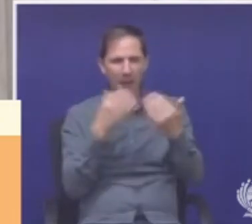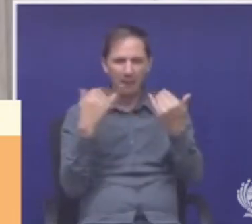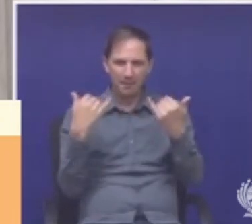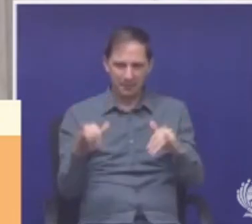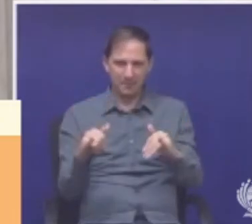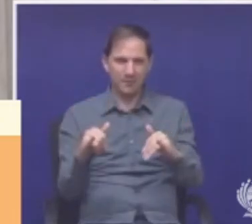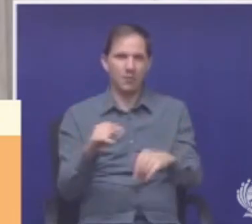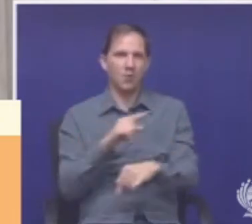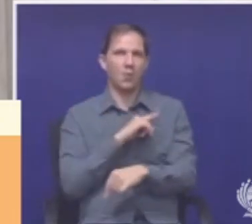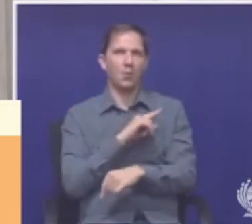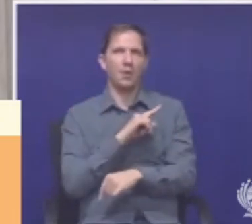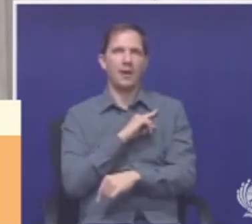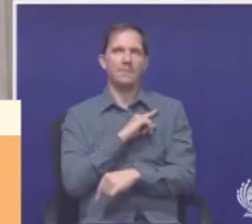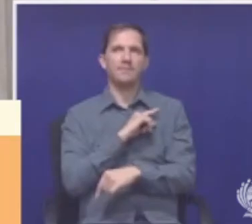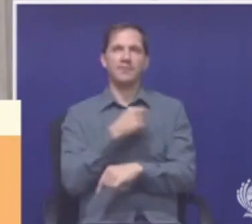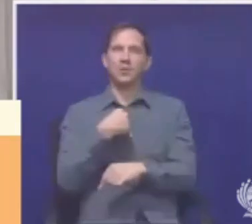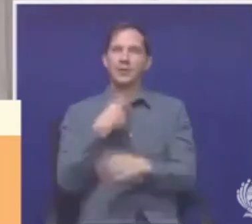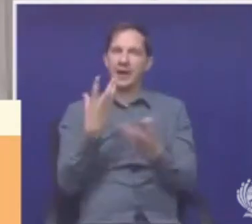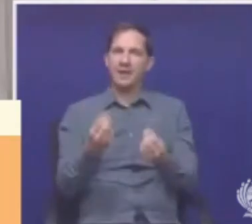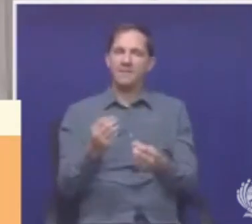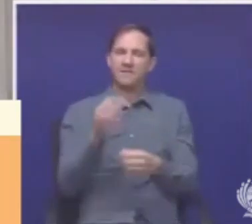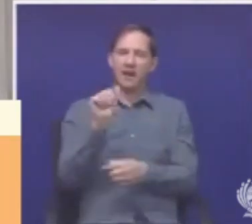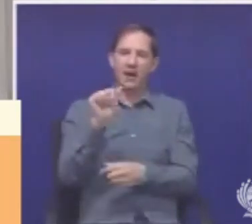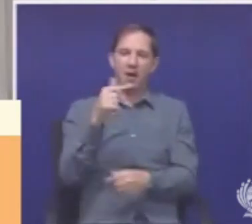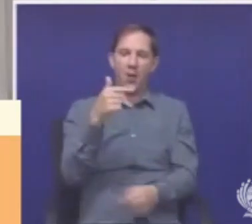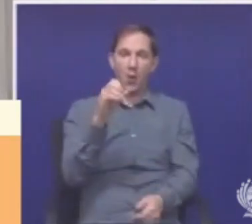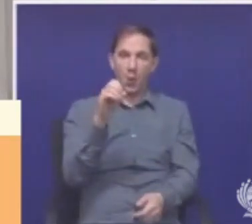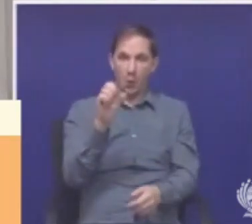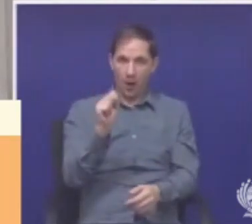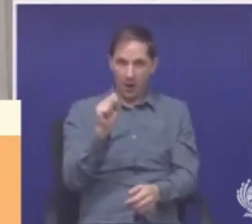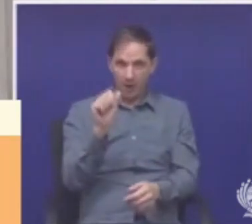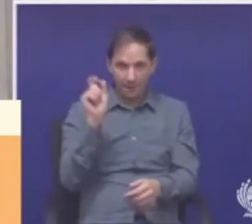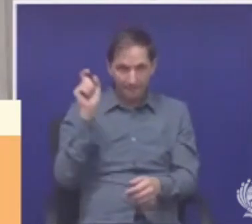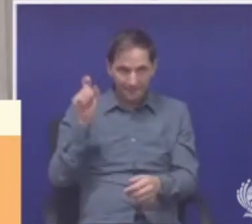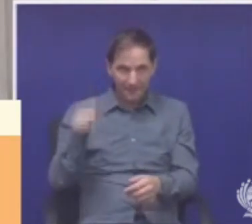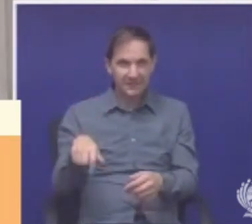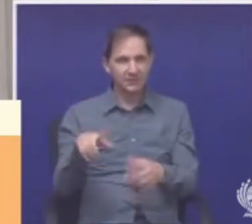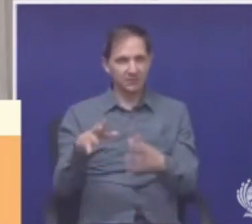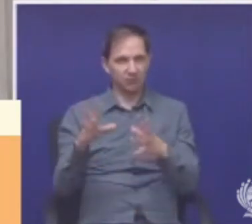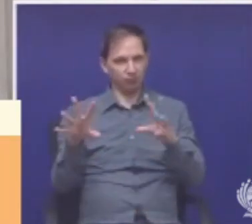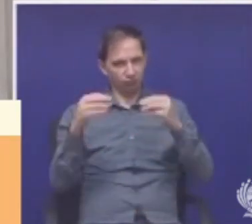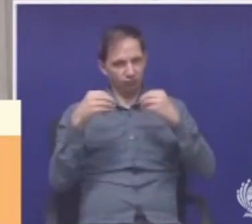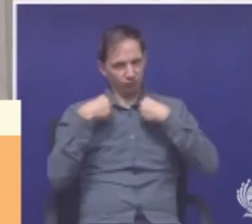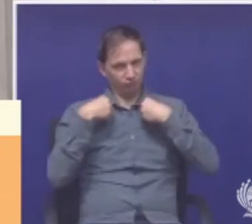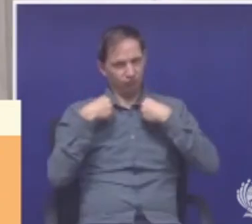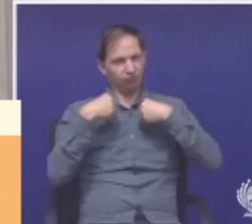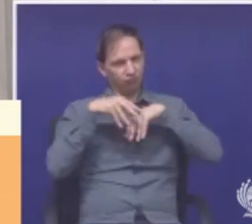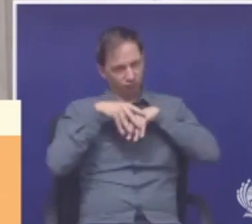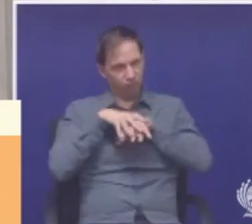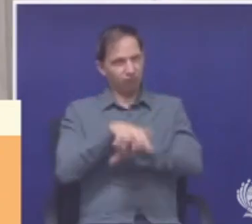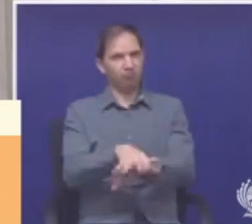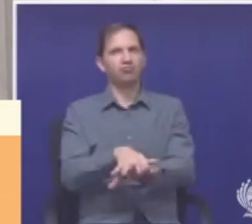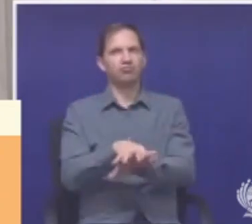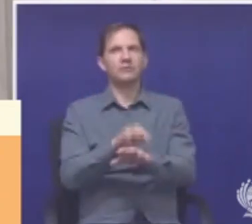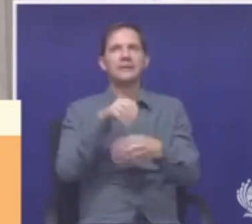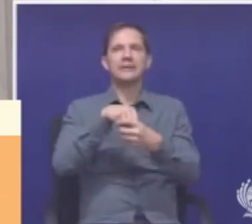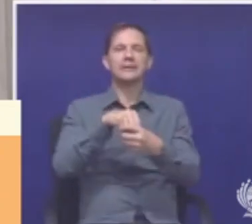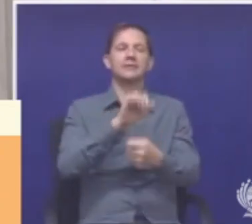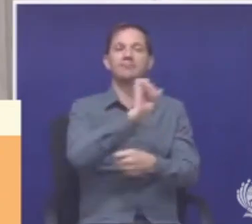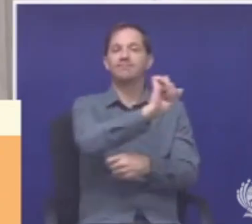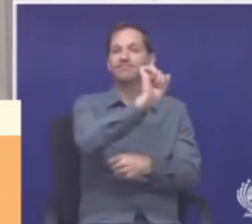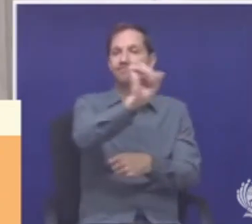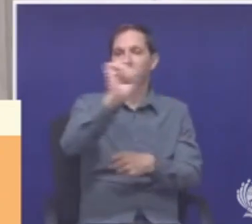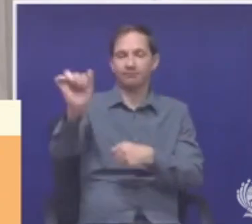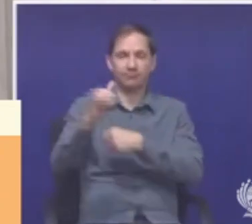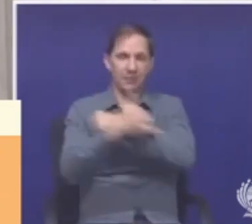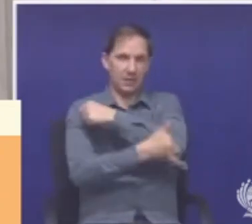when this African Continental Free Trade Agreement requires to be domesticated into law in the signatory countries. I